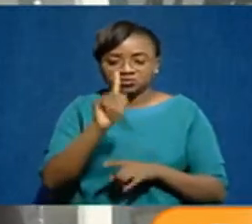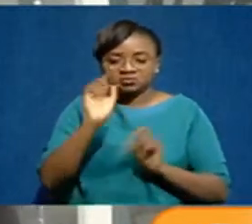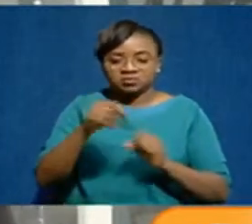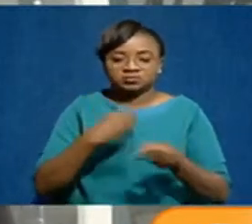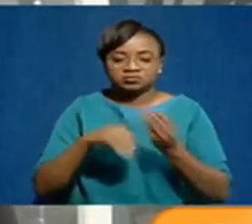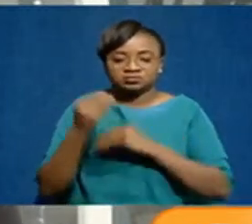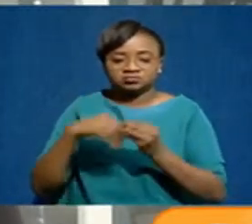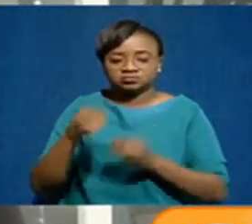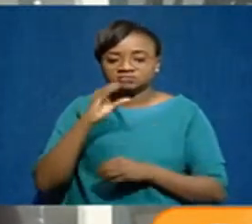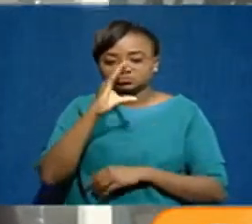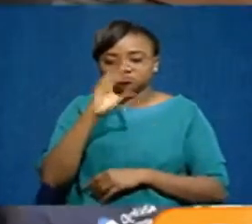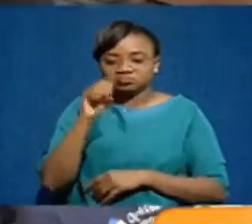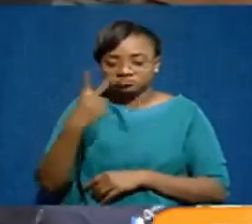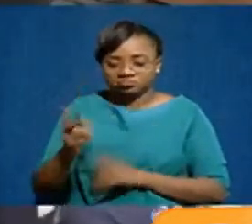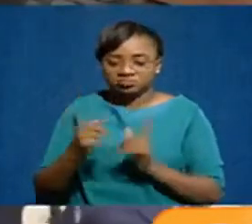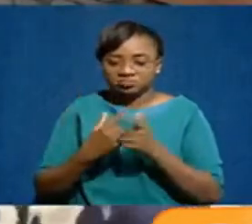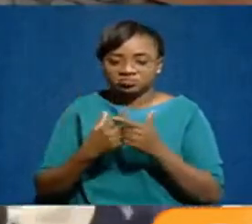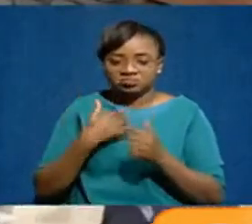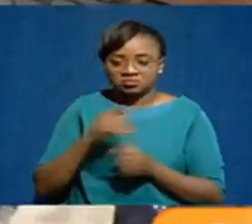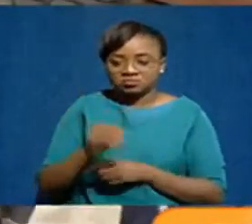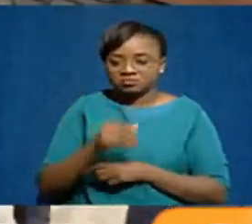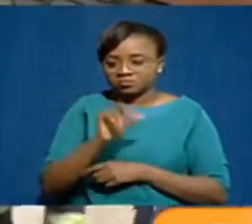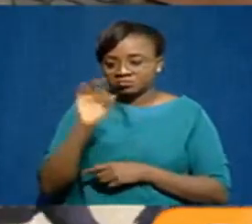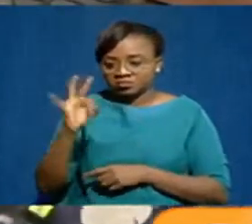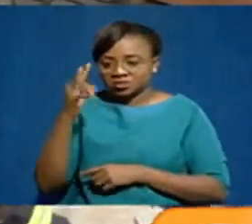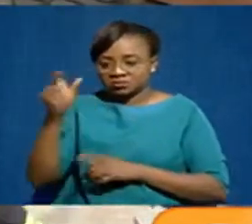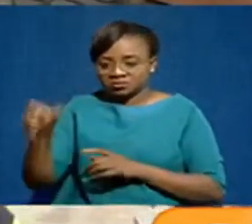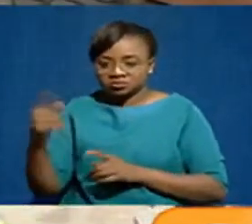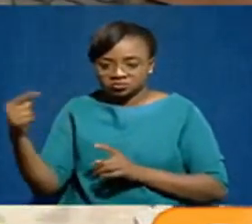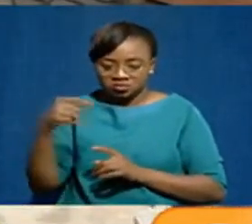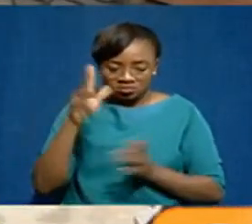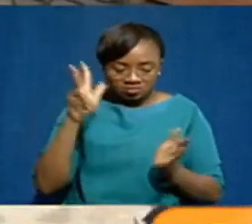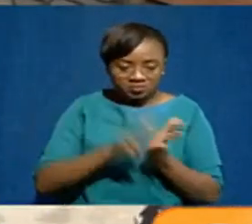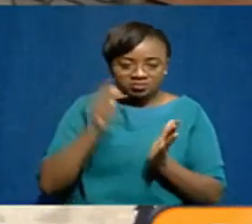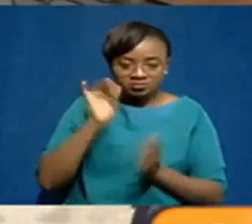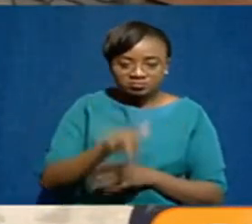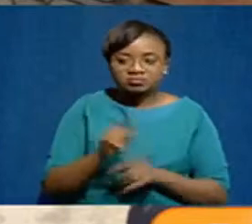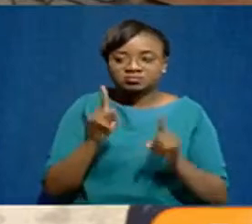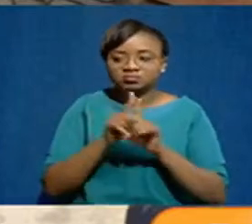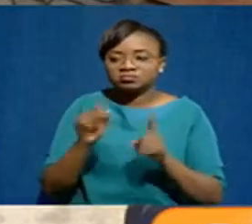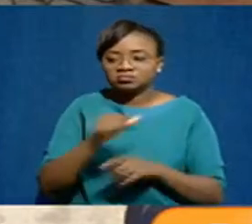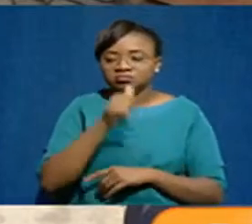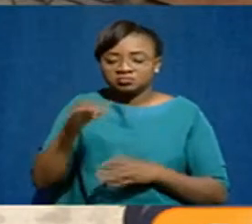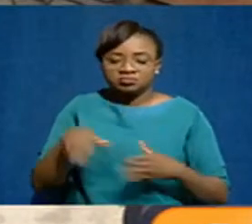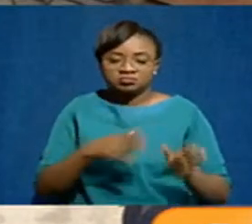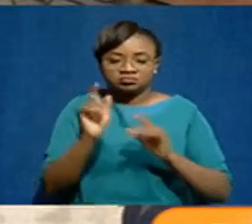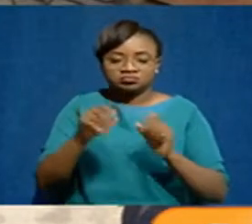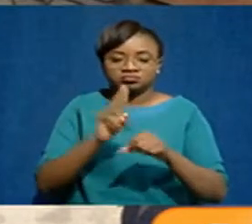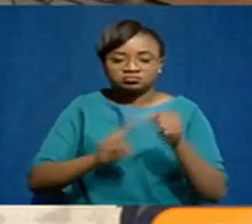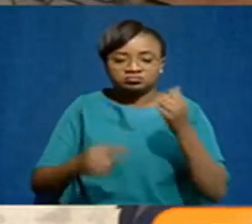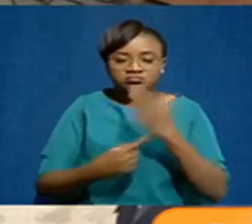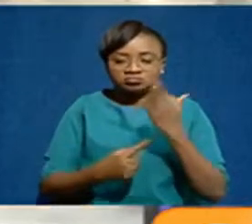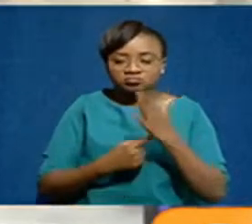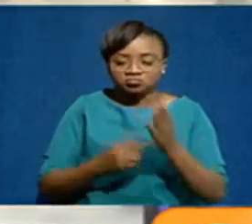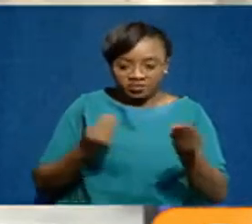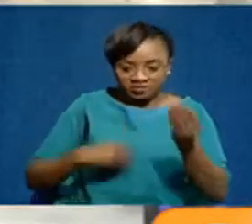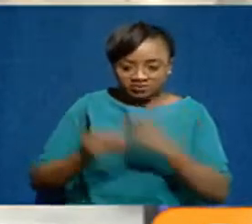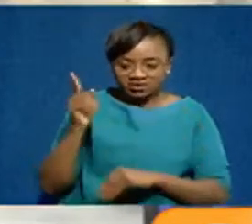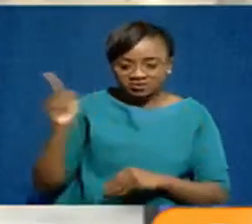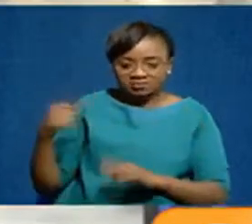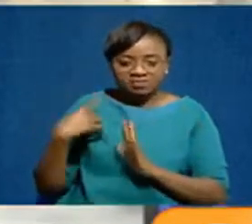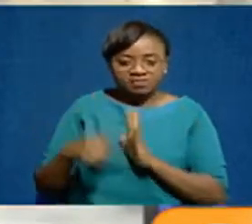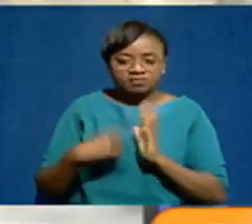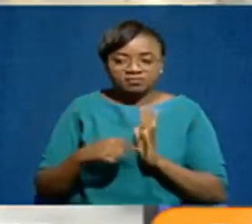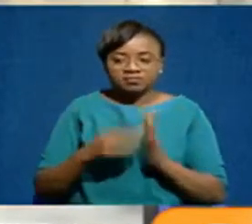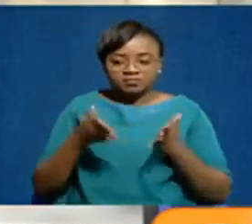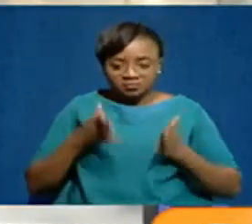have a third party verify that. The other method that we can commercialize this technology is through the sale of these machines. Currently, we're